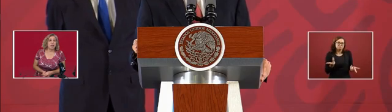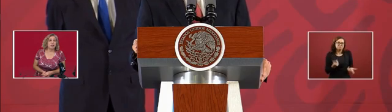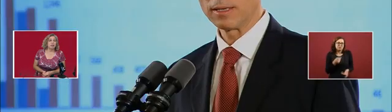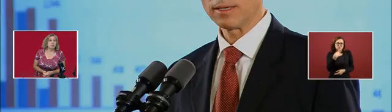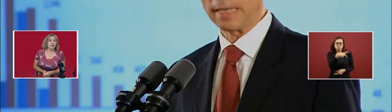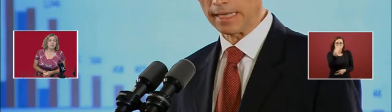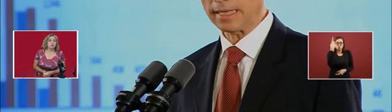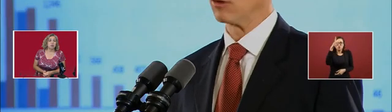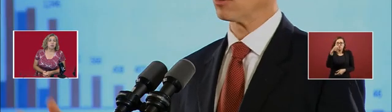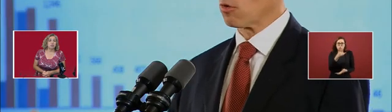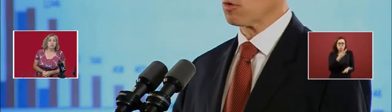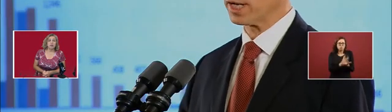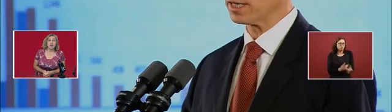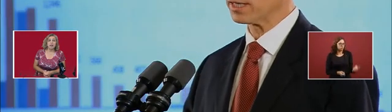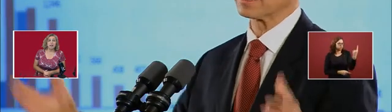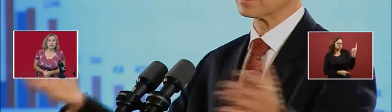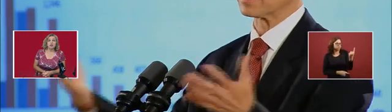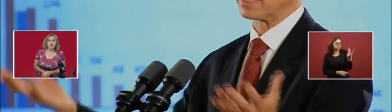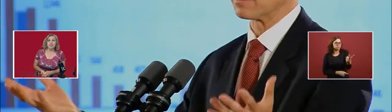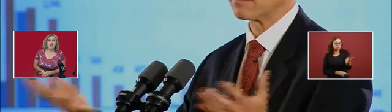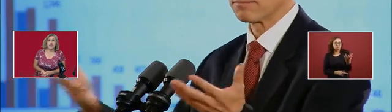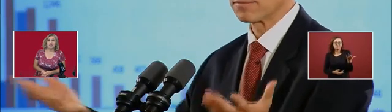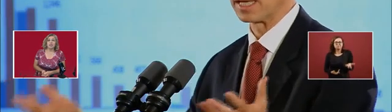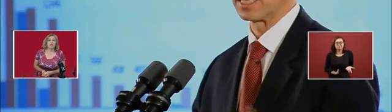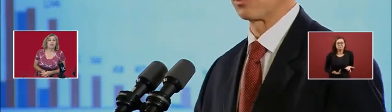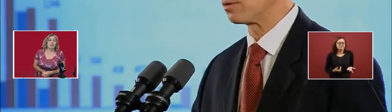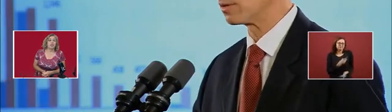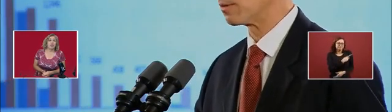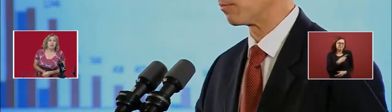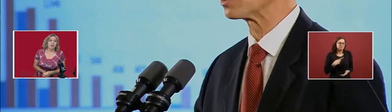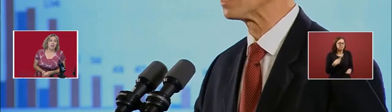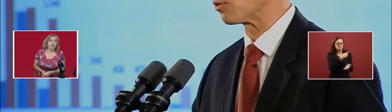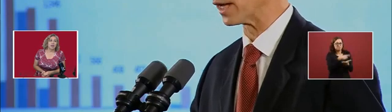some groups that are trying to control the